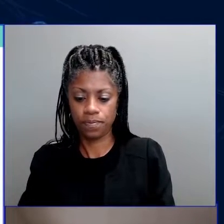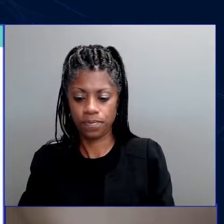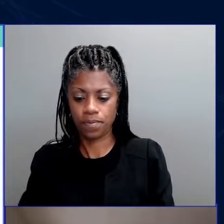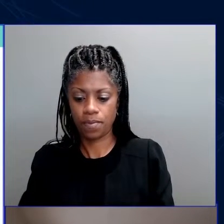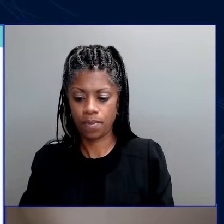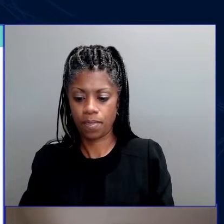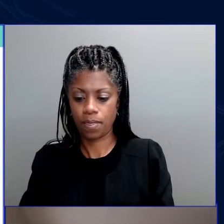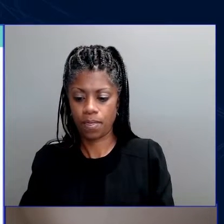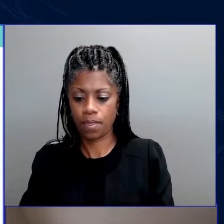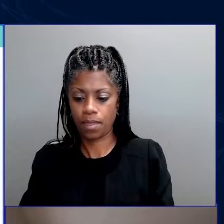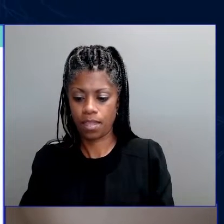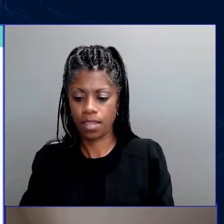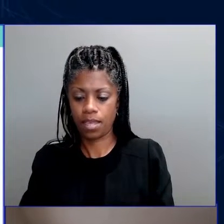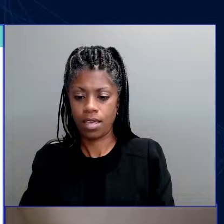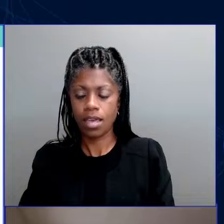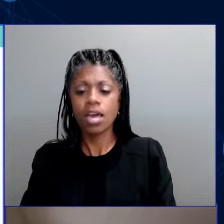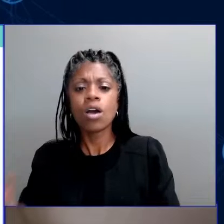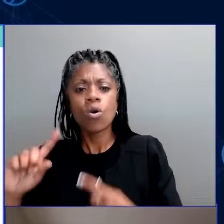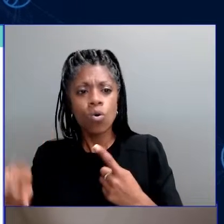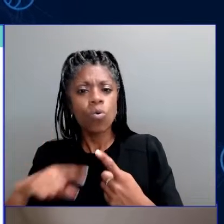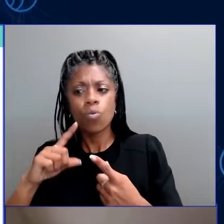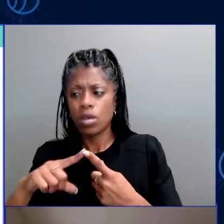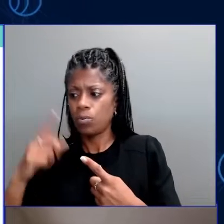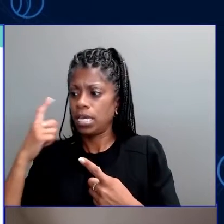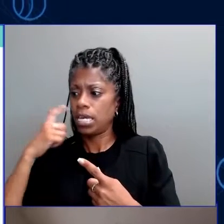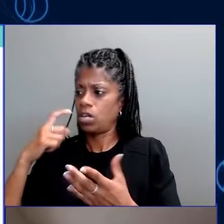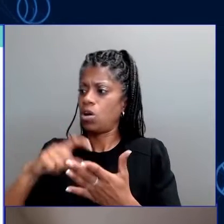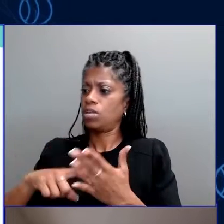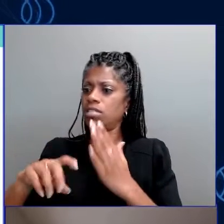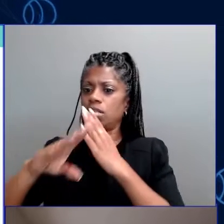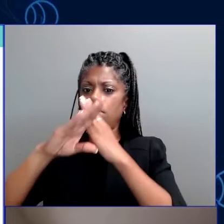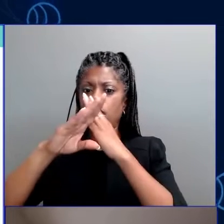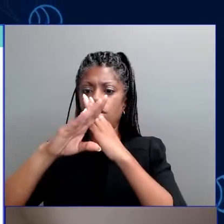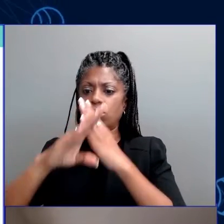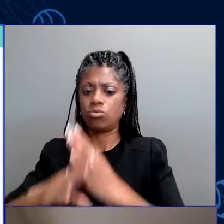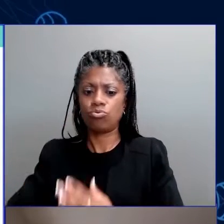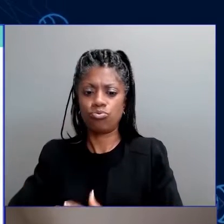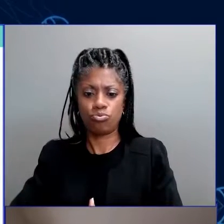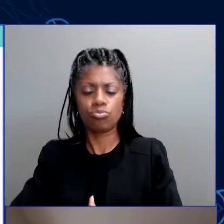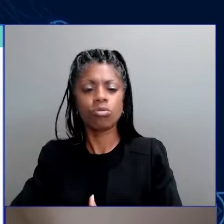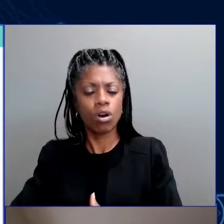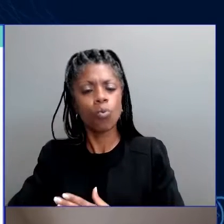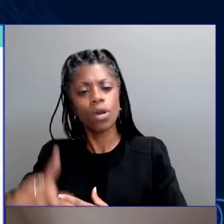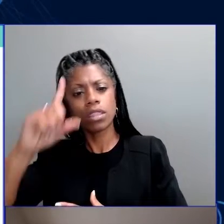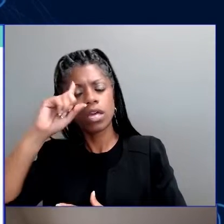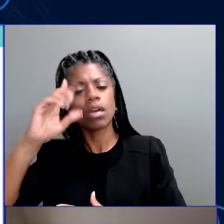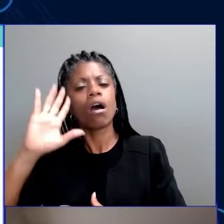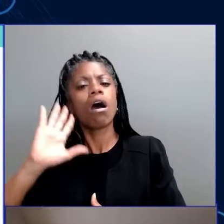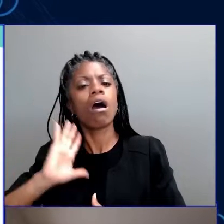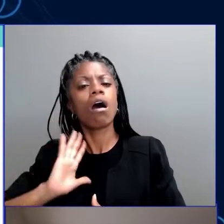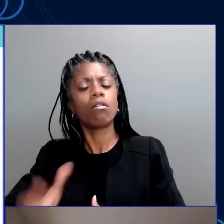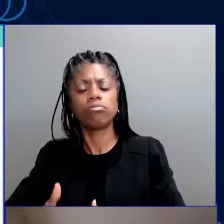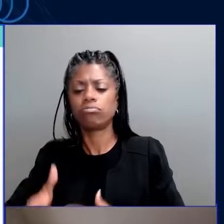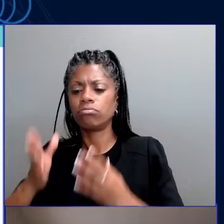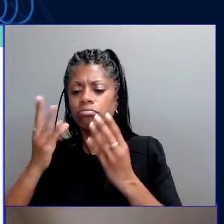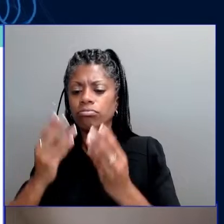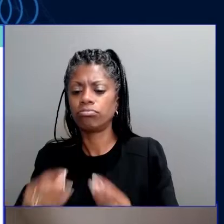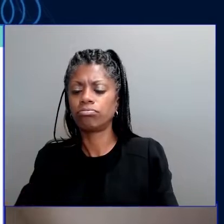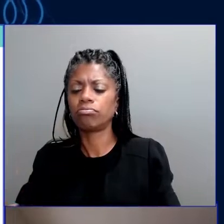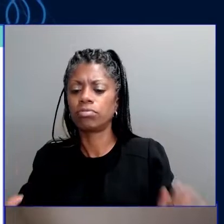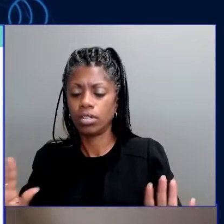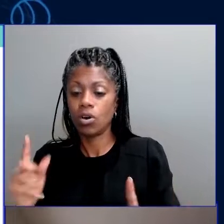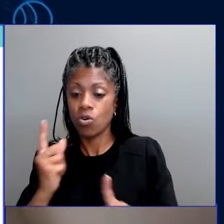of being non-disabled. It wasn't until the COVID-19 pandemic began that we saw a